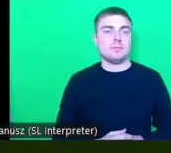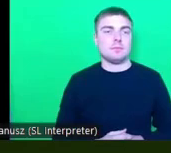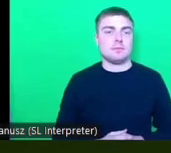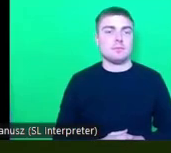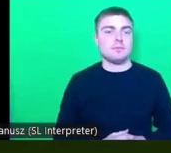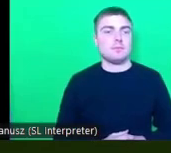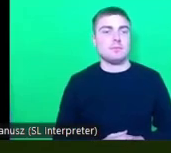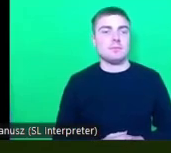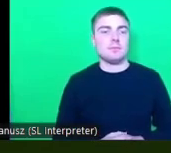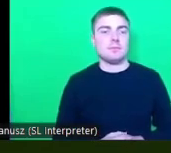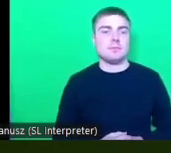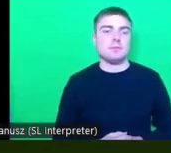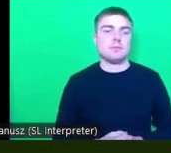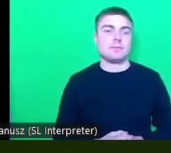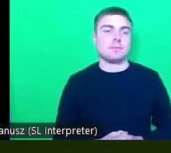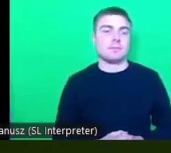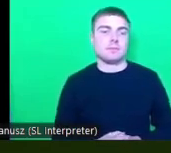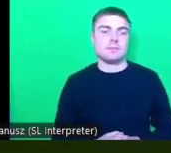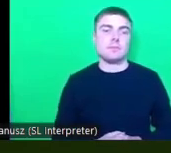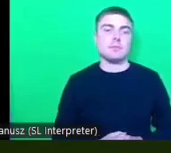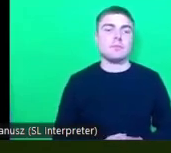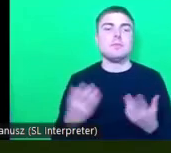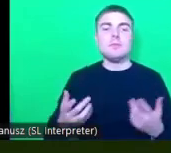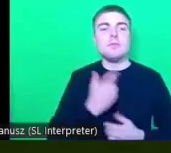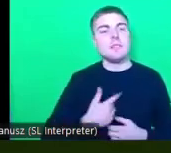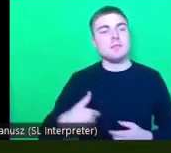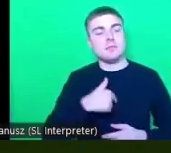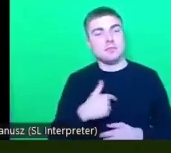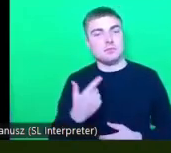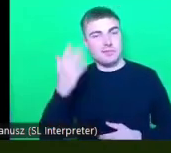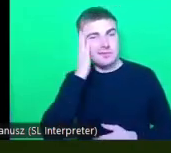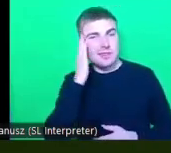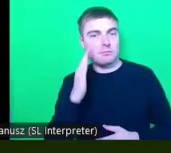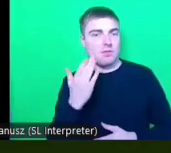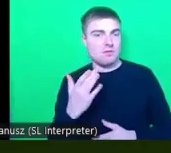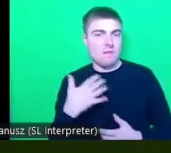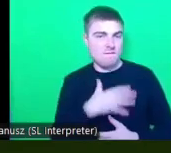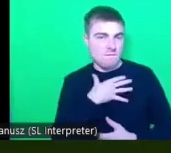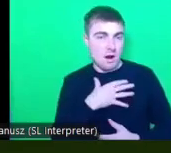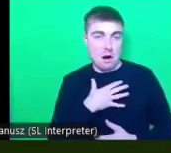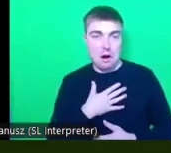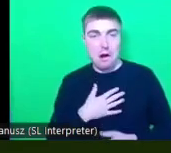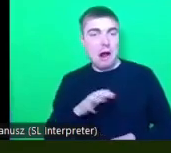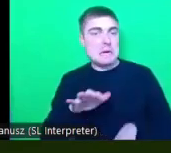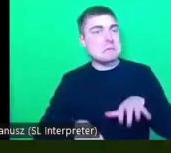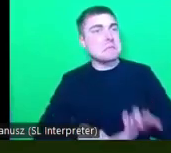consuming prey that they killed a number of months earlier, particularly during winter when